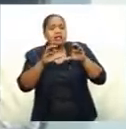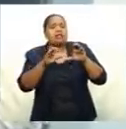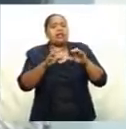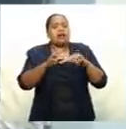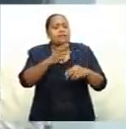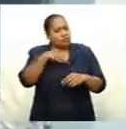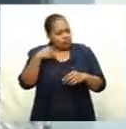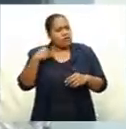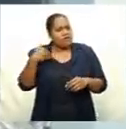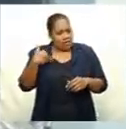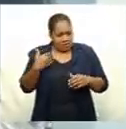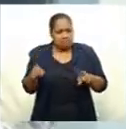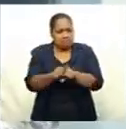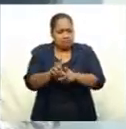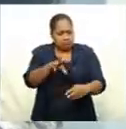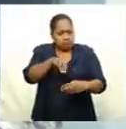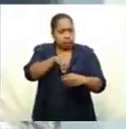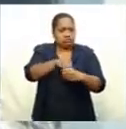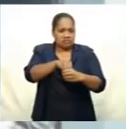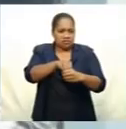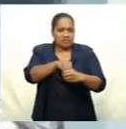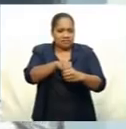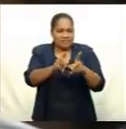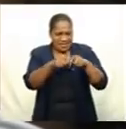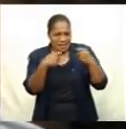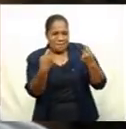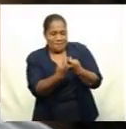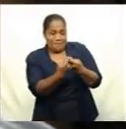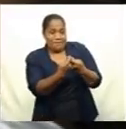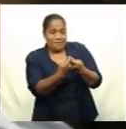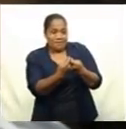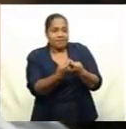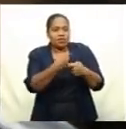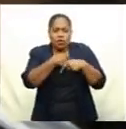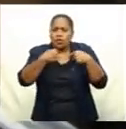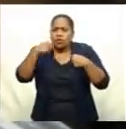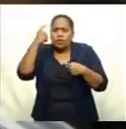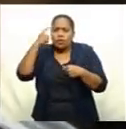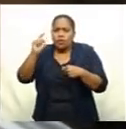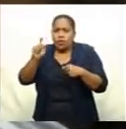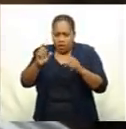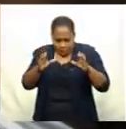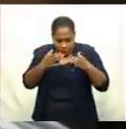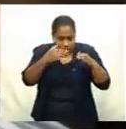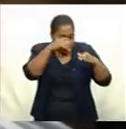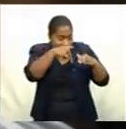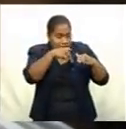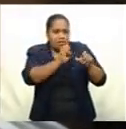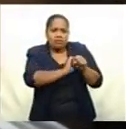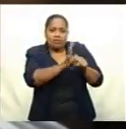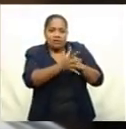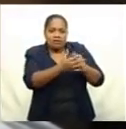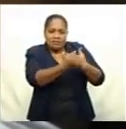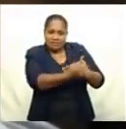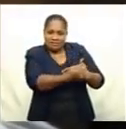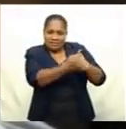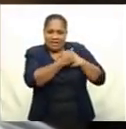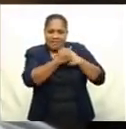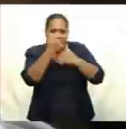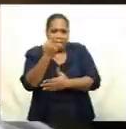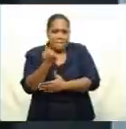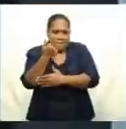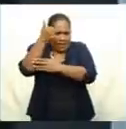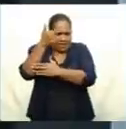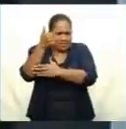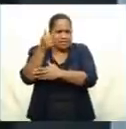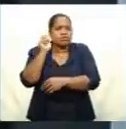Health is also part of the team. We are calling them COVID safe ambassadors. And that's the approach they are taking.